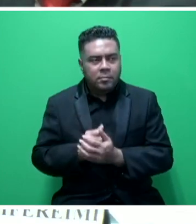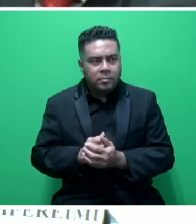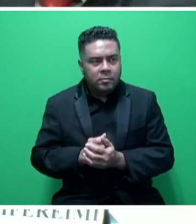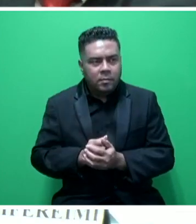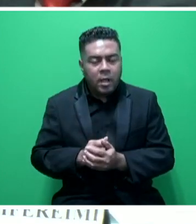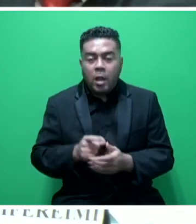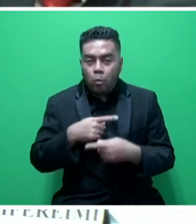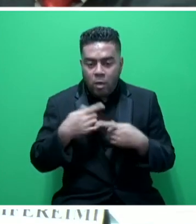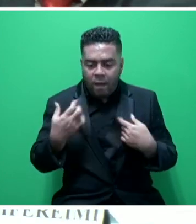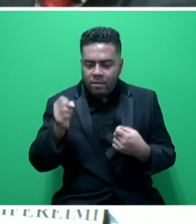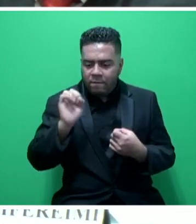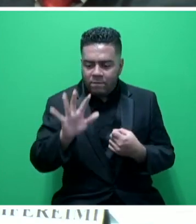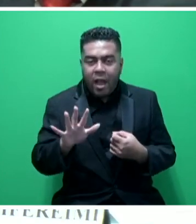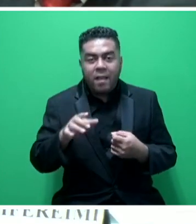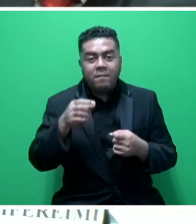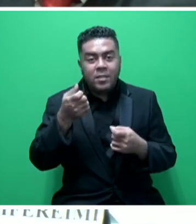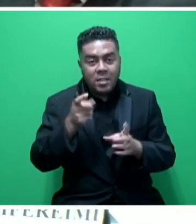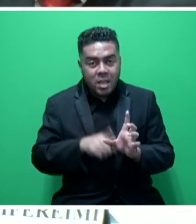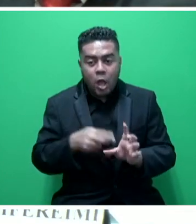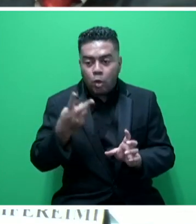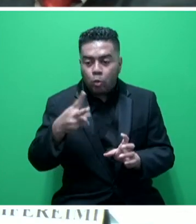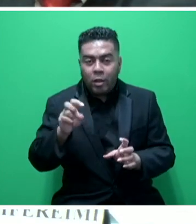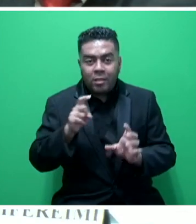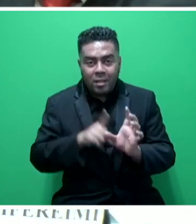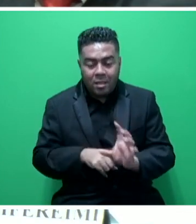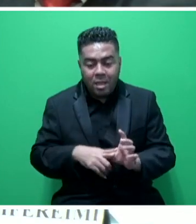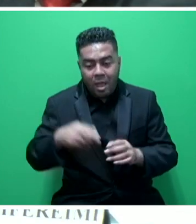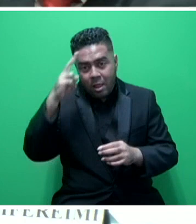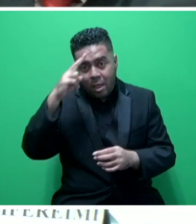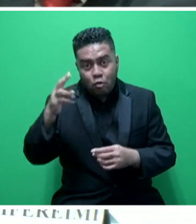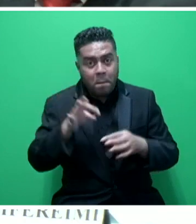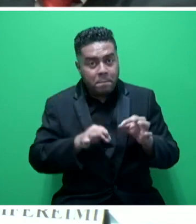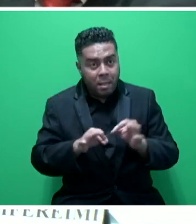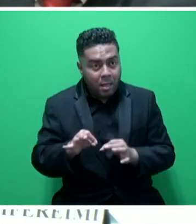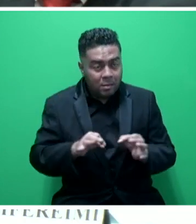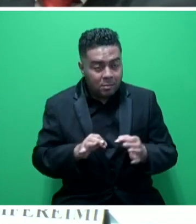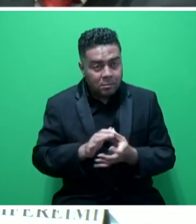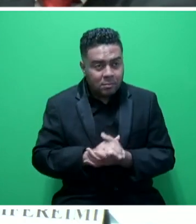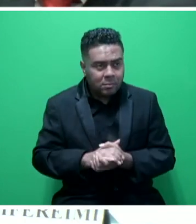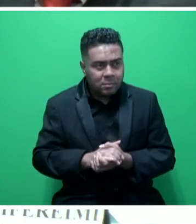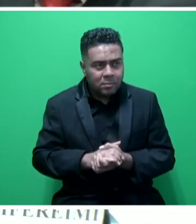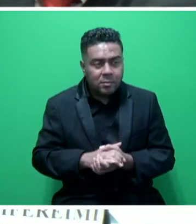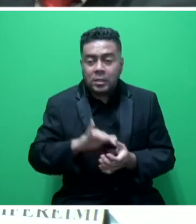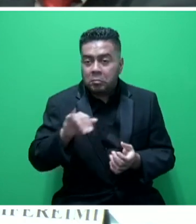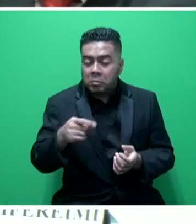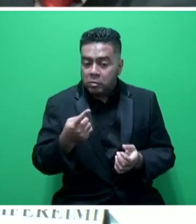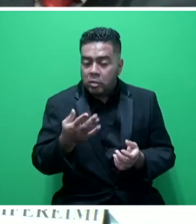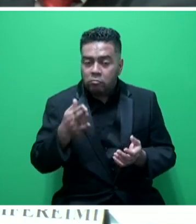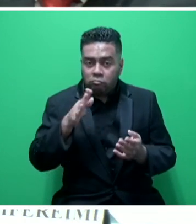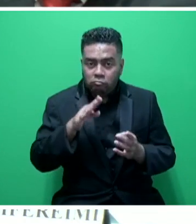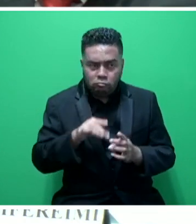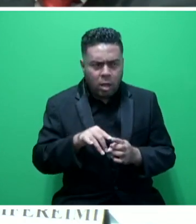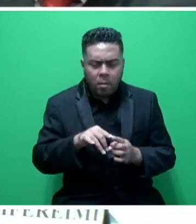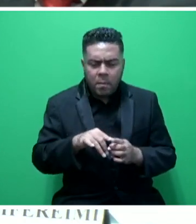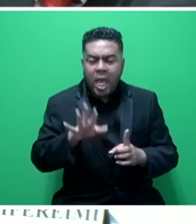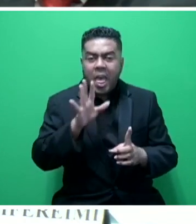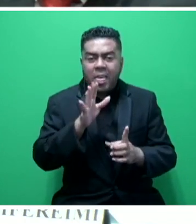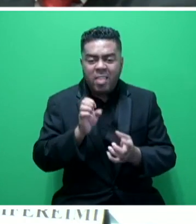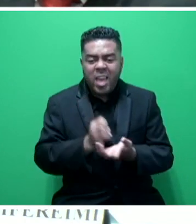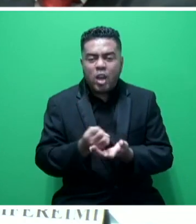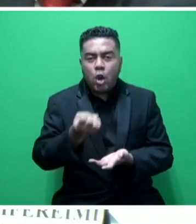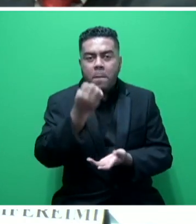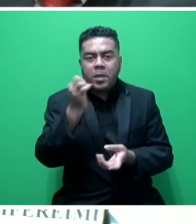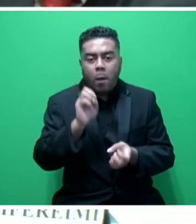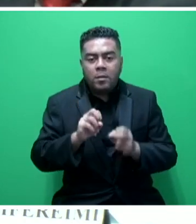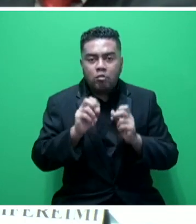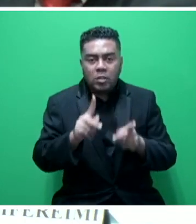And we have the 5-year and 20-year national plan. And of course, let me just touch on this, economic opportunities. For